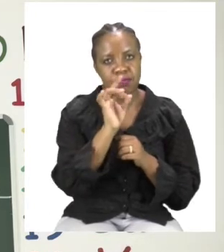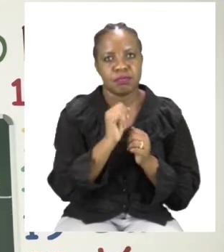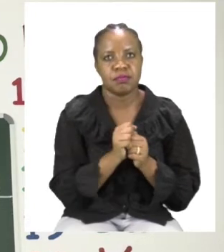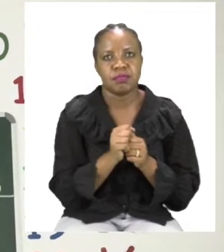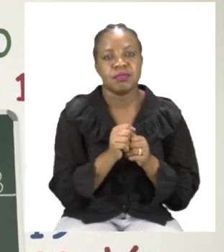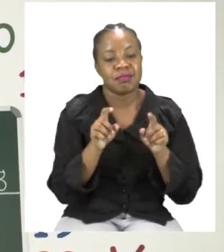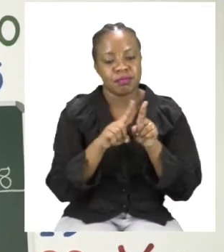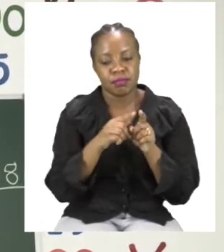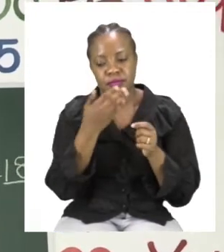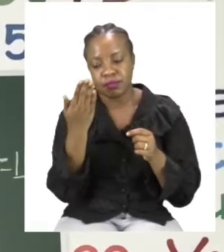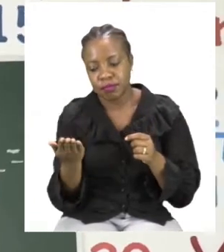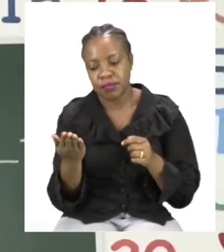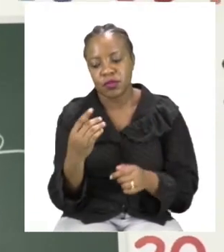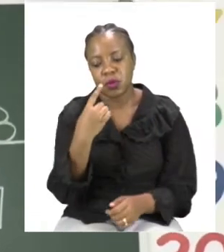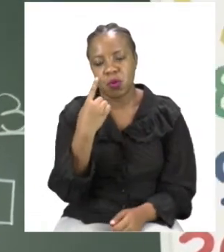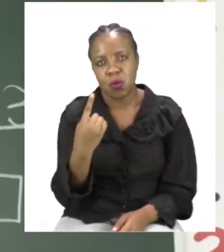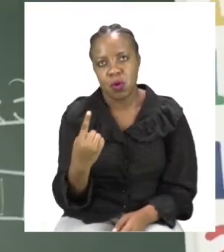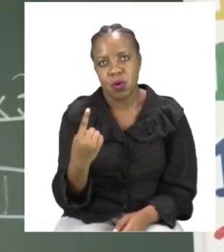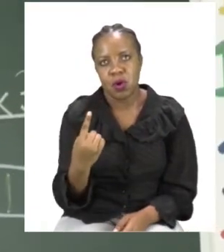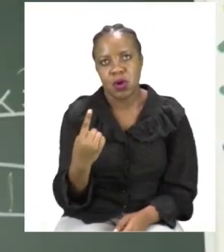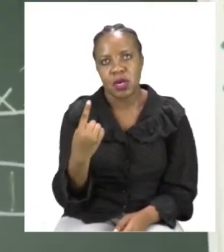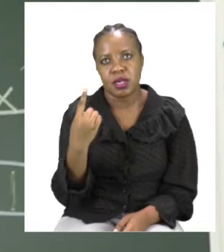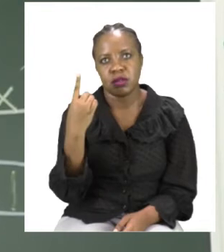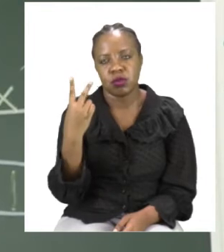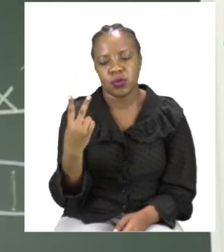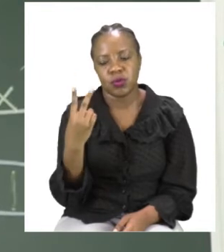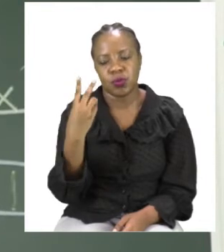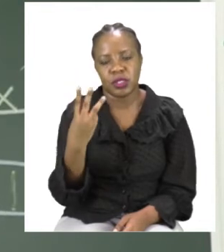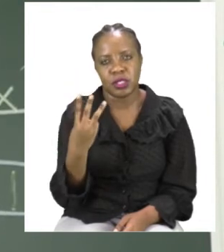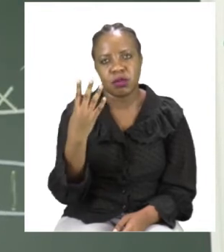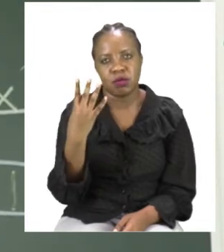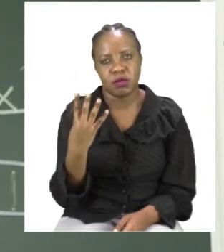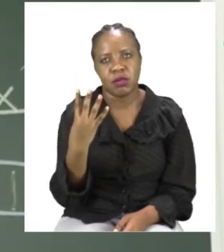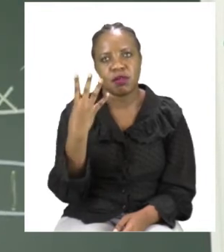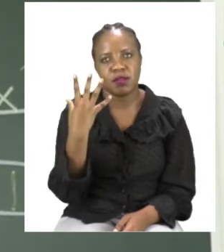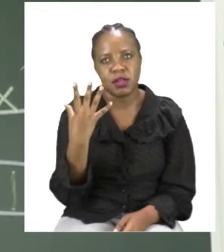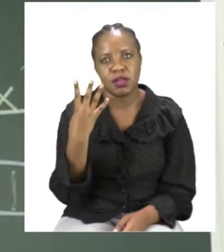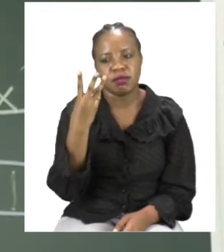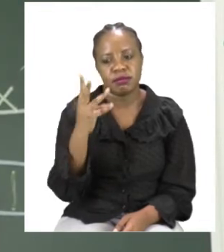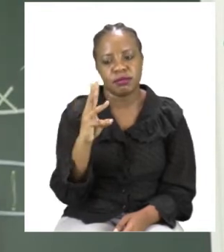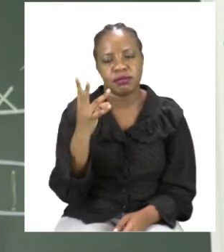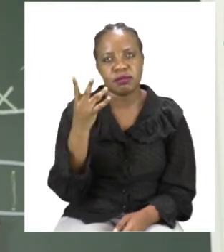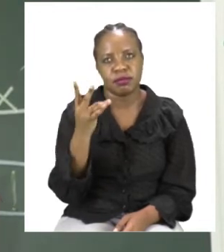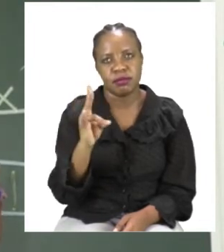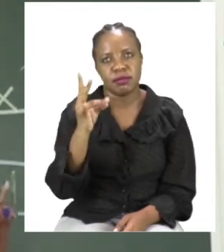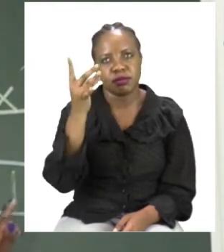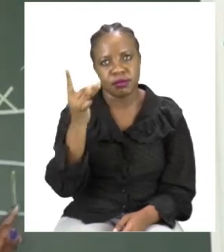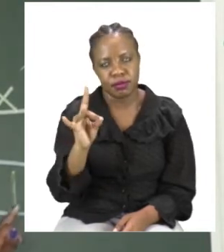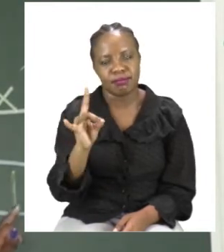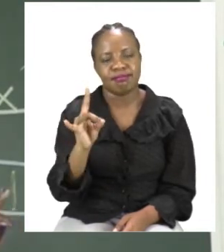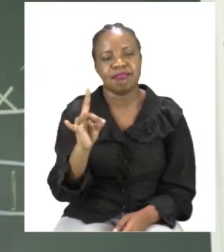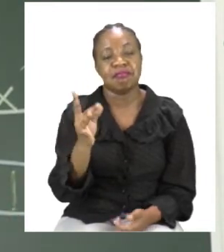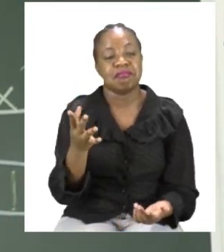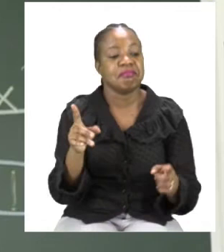Now let's move on to the next box. 1, 2, 3, 4, 5, 6, 7,